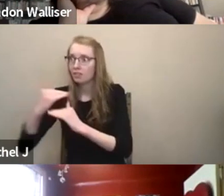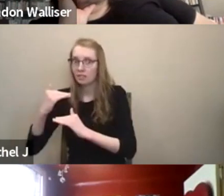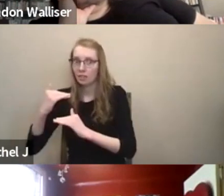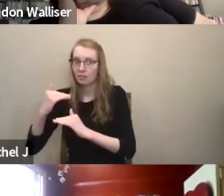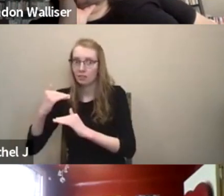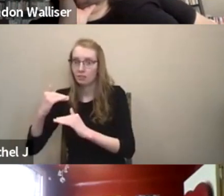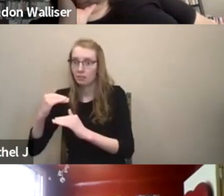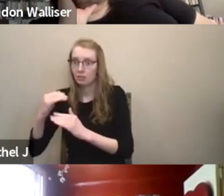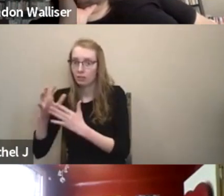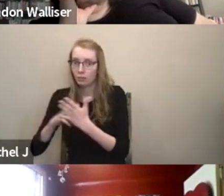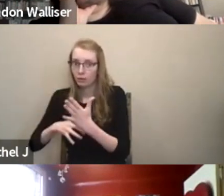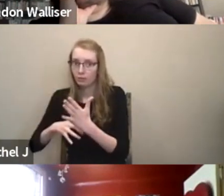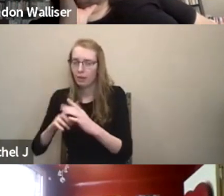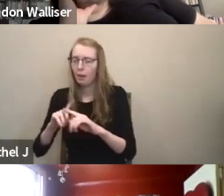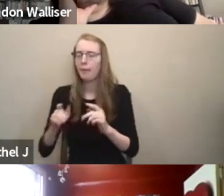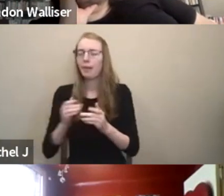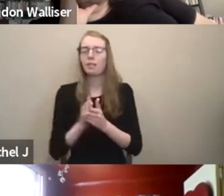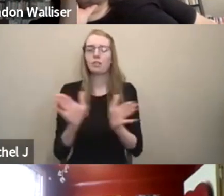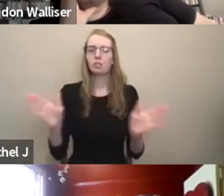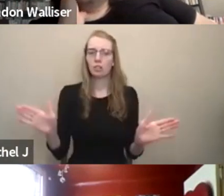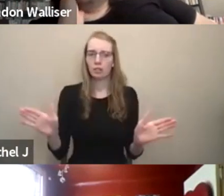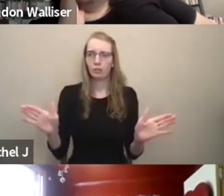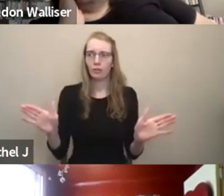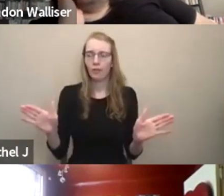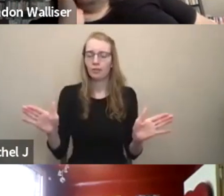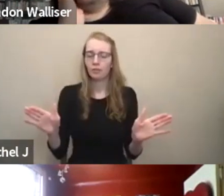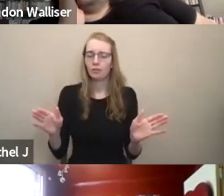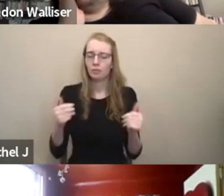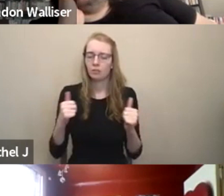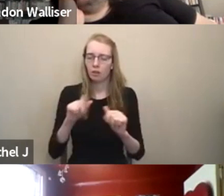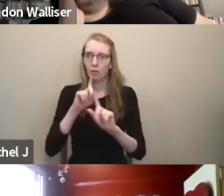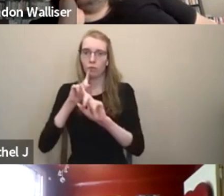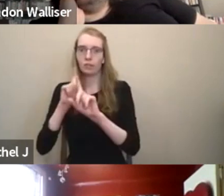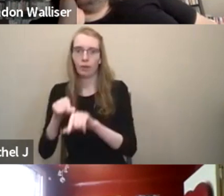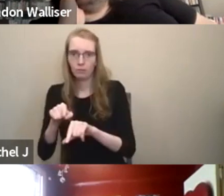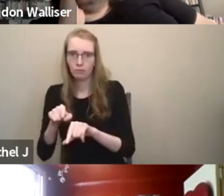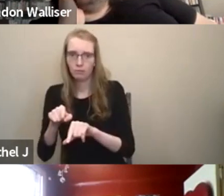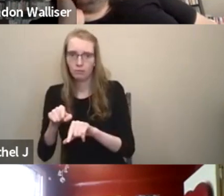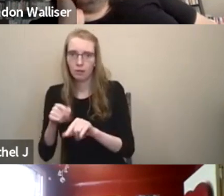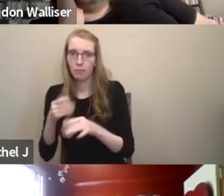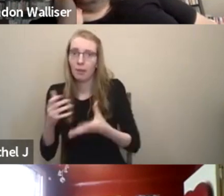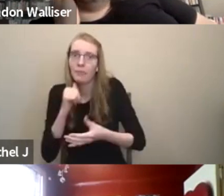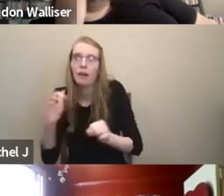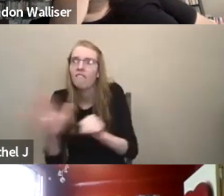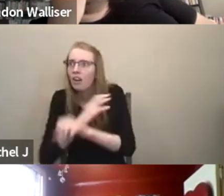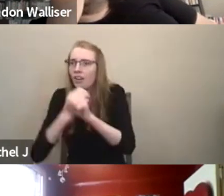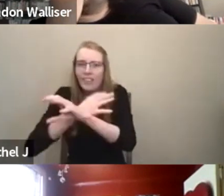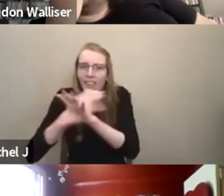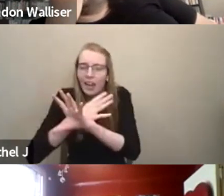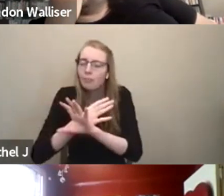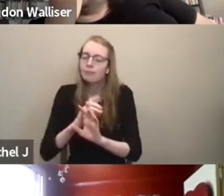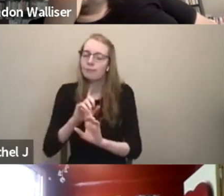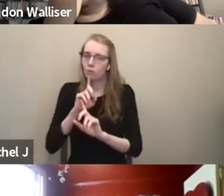and Kelly Jo can speak to this, that he at least responded to it, and there was something that acknowledged it.